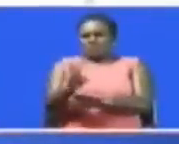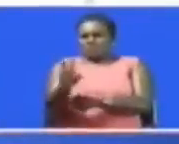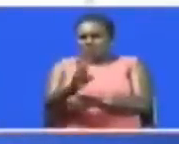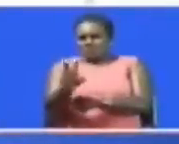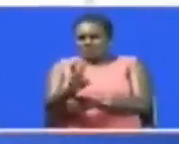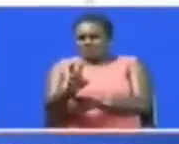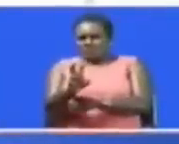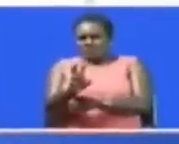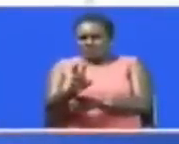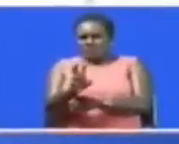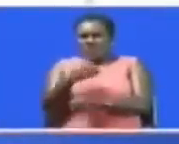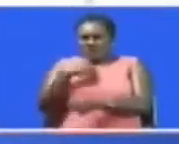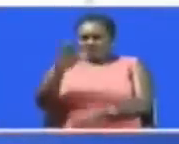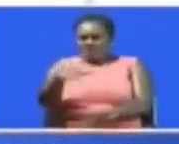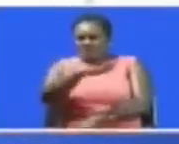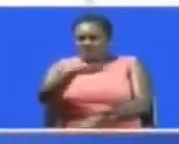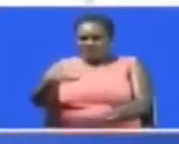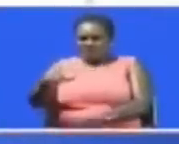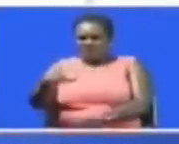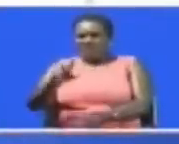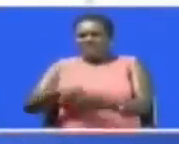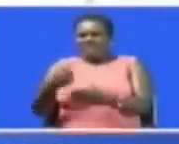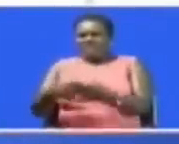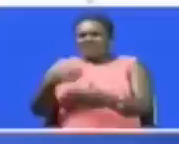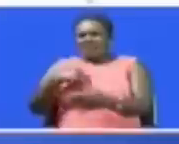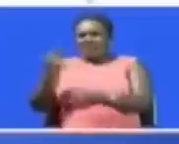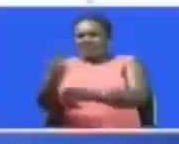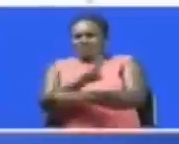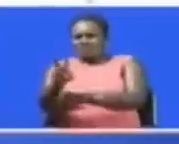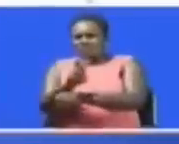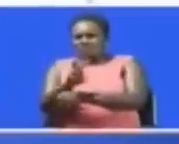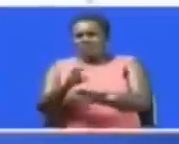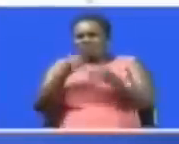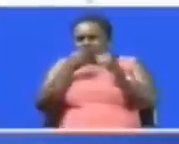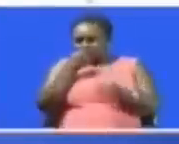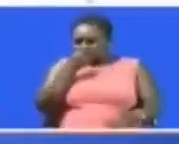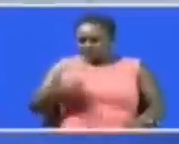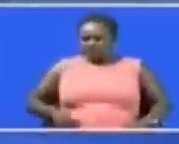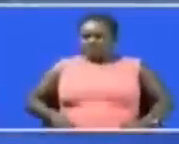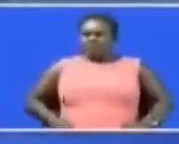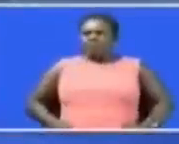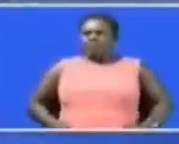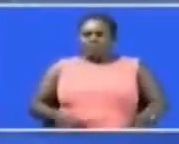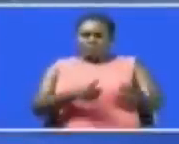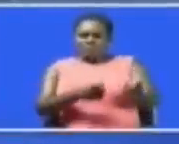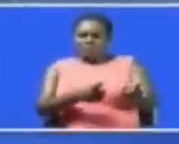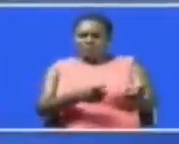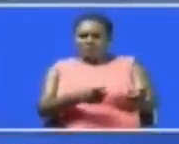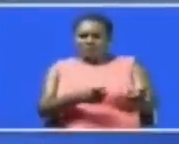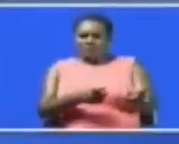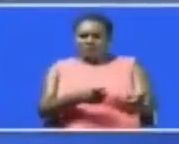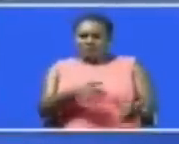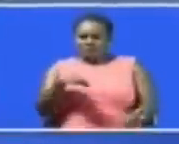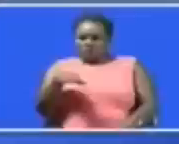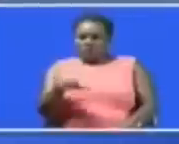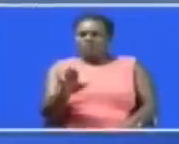in place, we have a parliament in place, mm-hmm. then there's going to be a system of balance, checks and balances. There's an accusation that instead